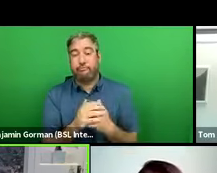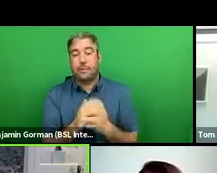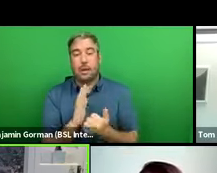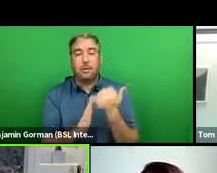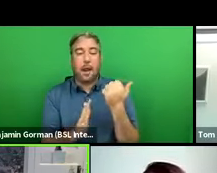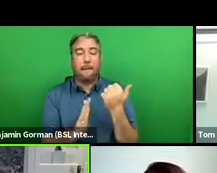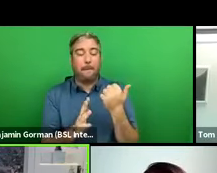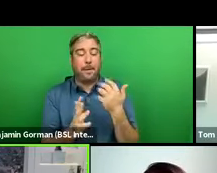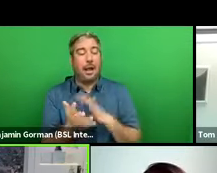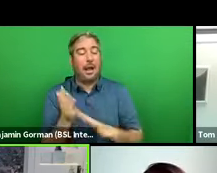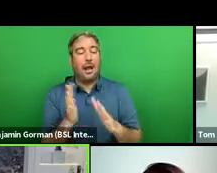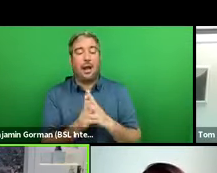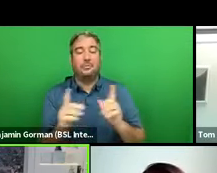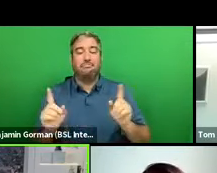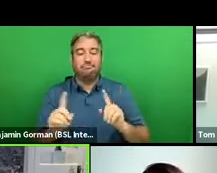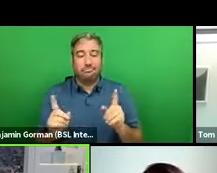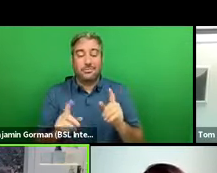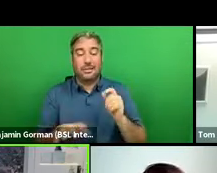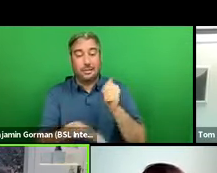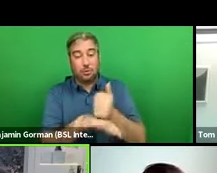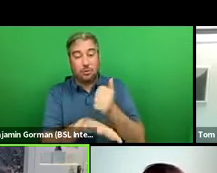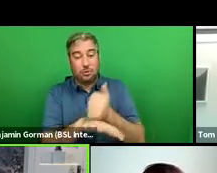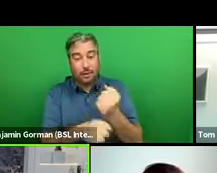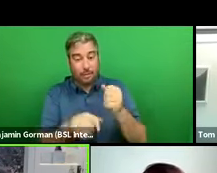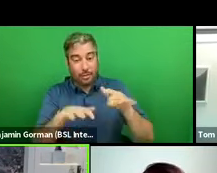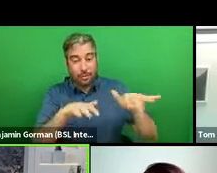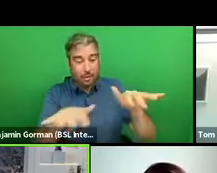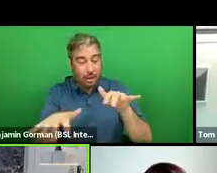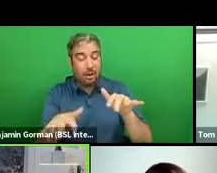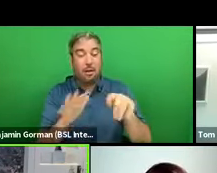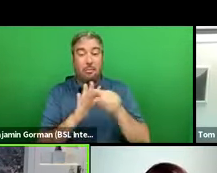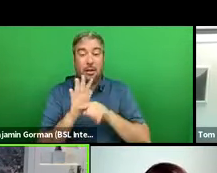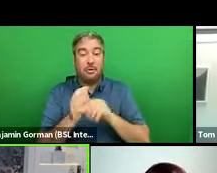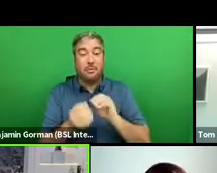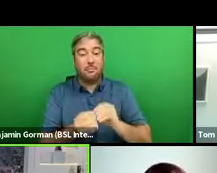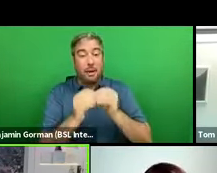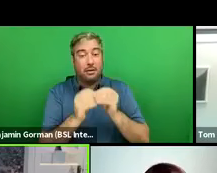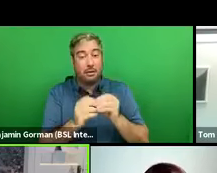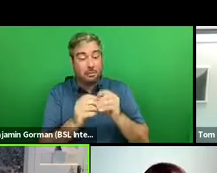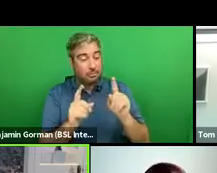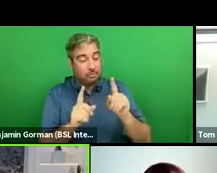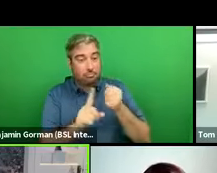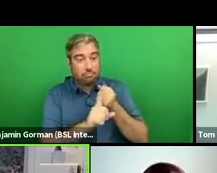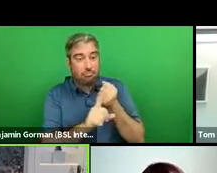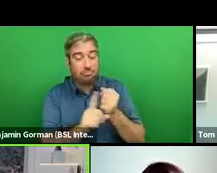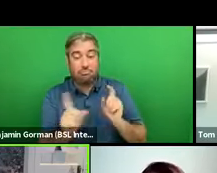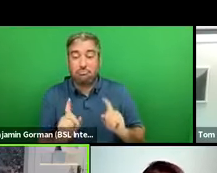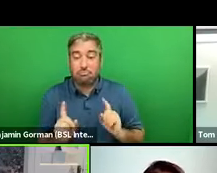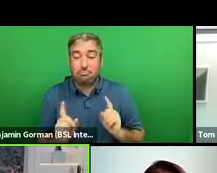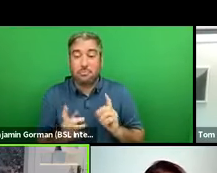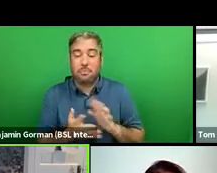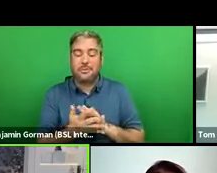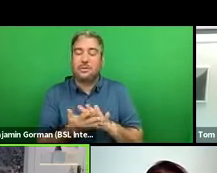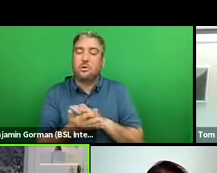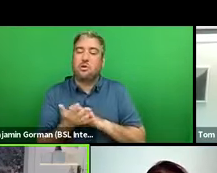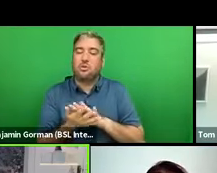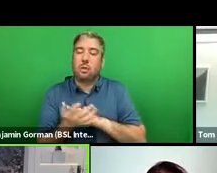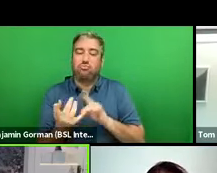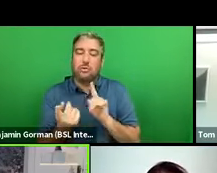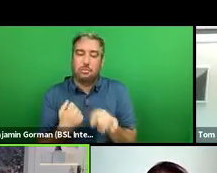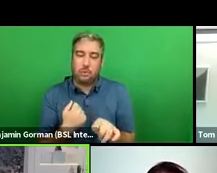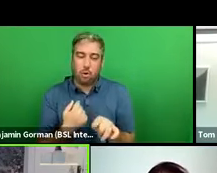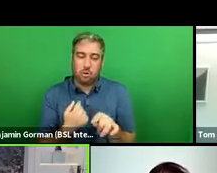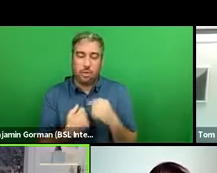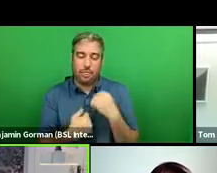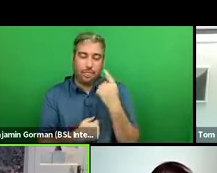pushing for. So it's a contextual response, I think. And then Stefan had a very interesting question,